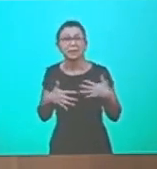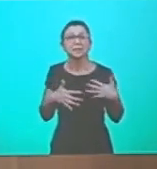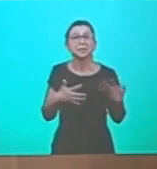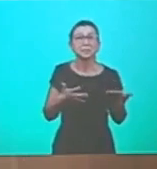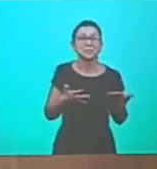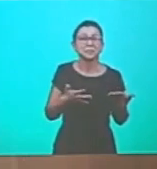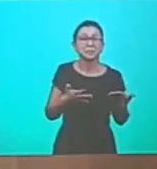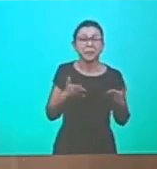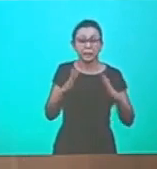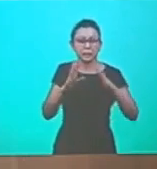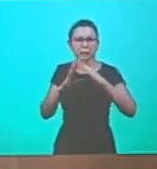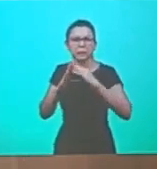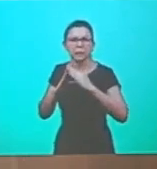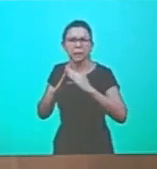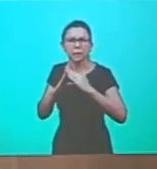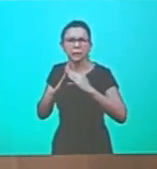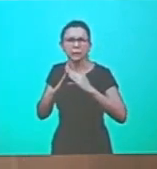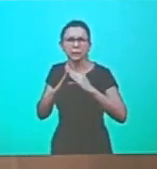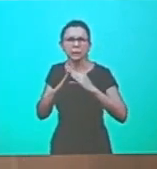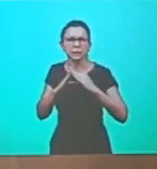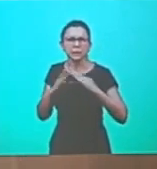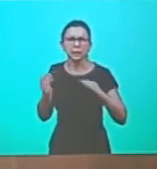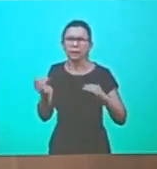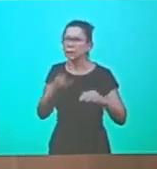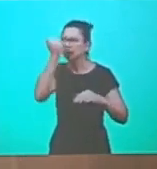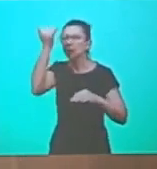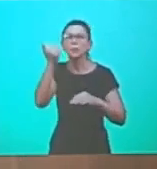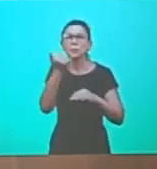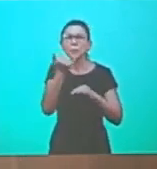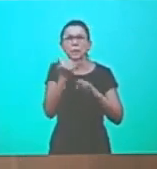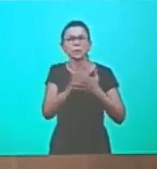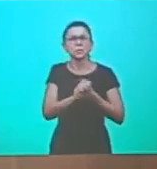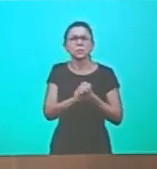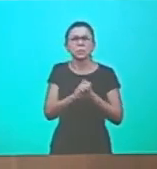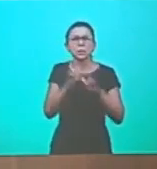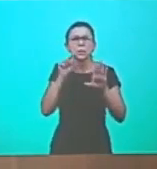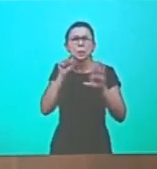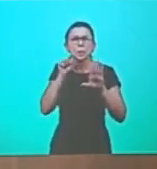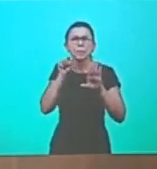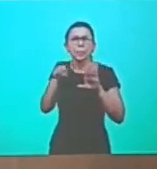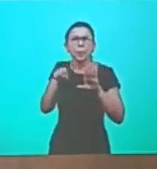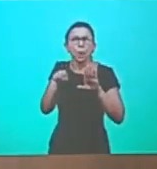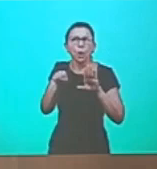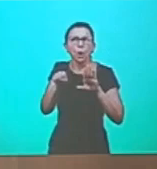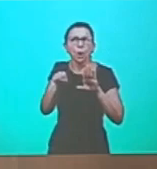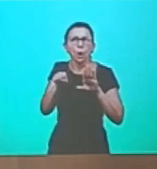Because you're going to be scared because it's so dark outside that you can't see anything.